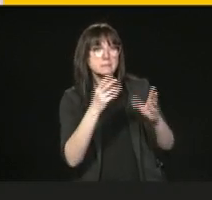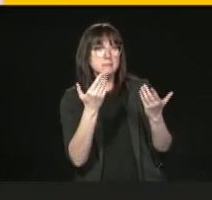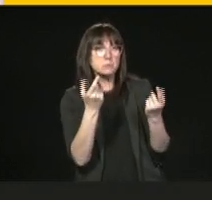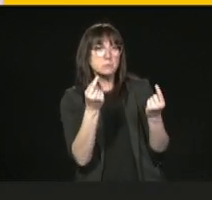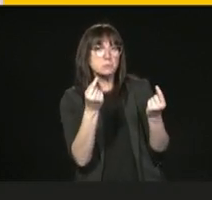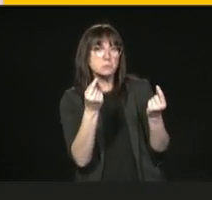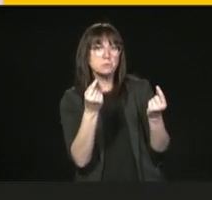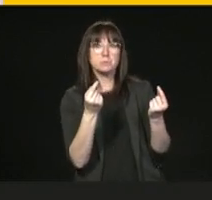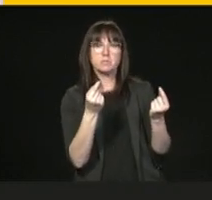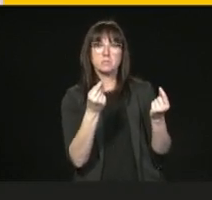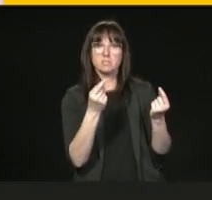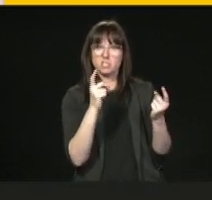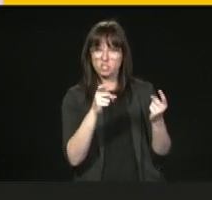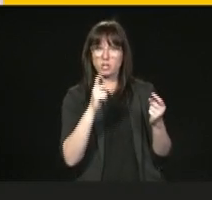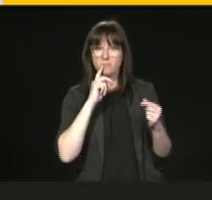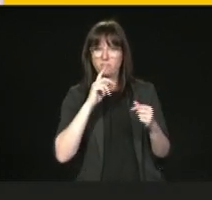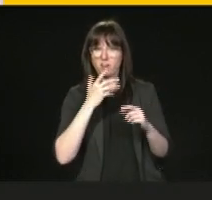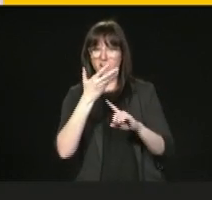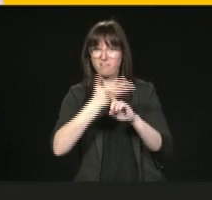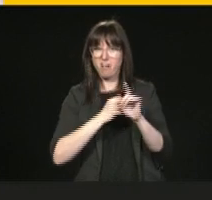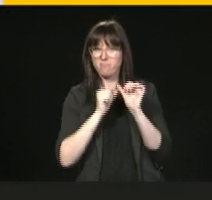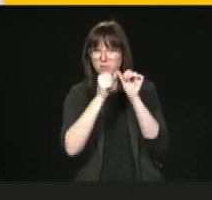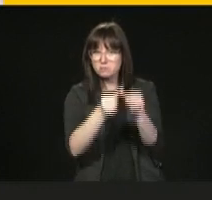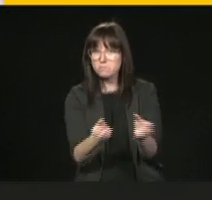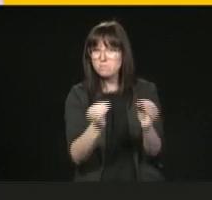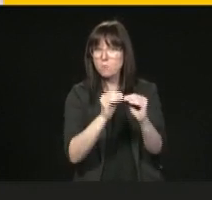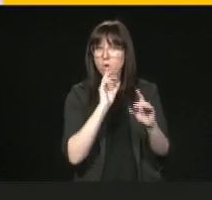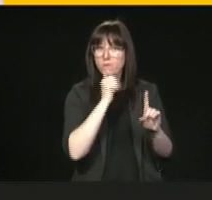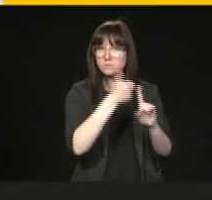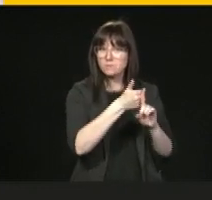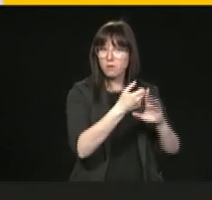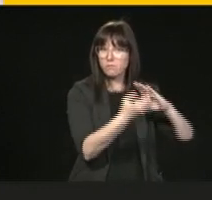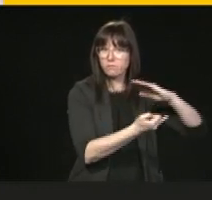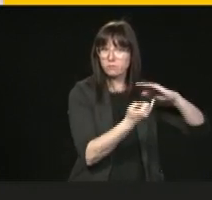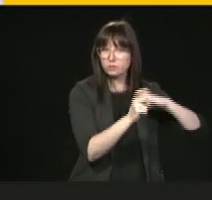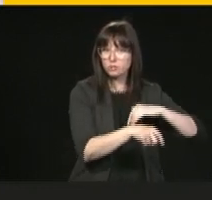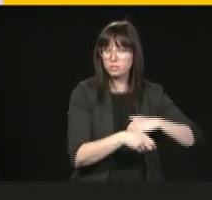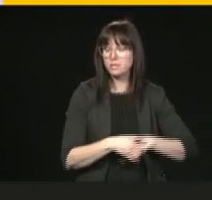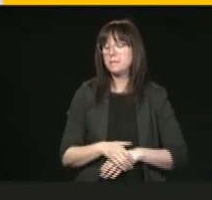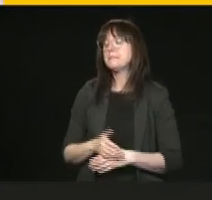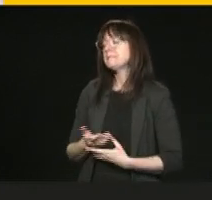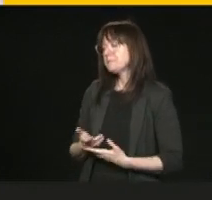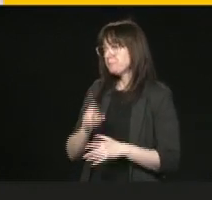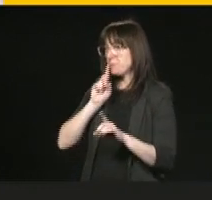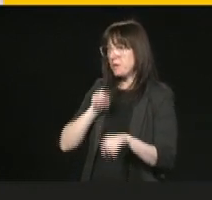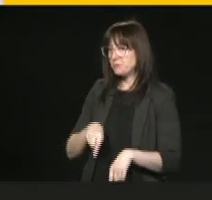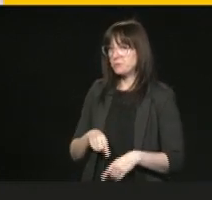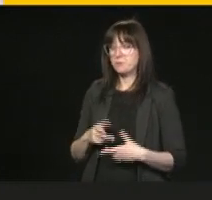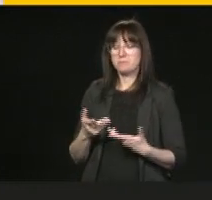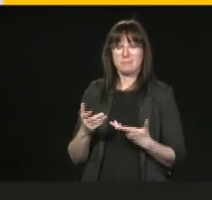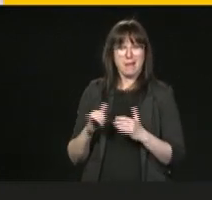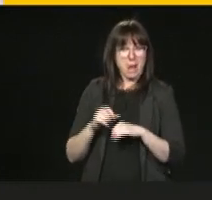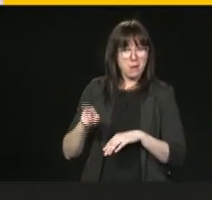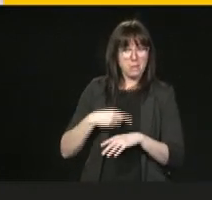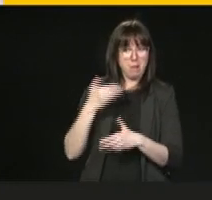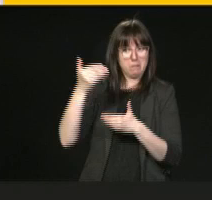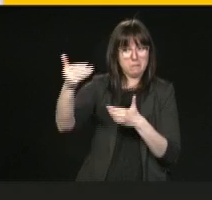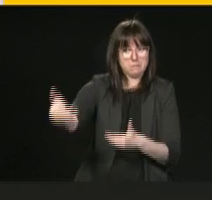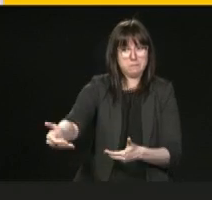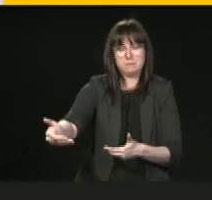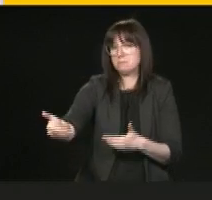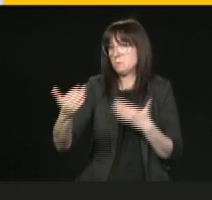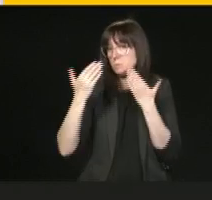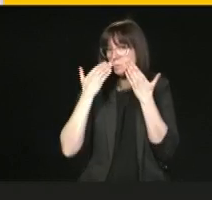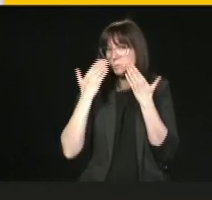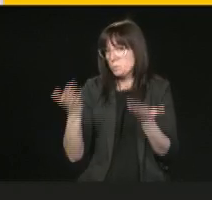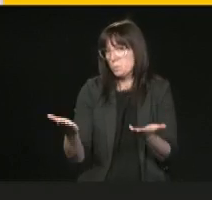Should Canadians prepare for another 5 months in self-isolation at home? As I've said, the extent of